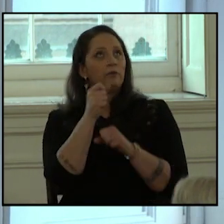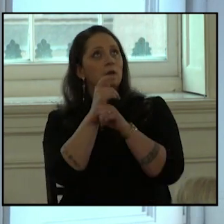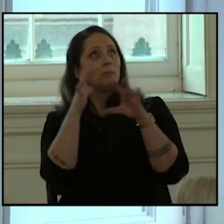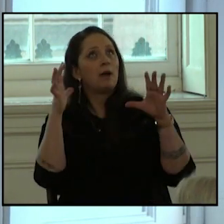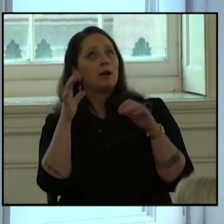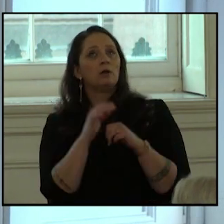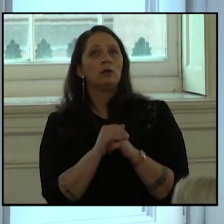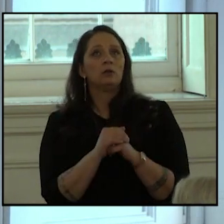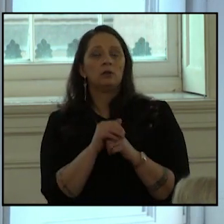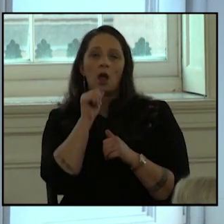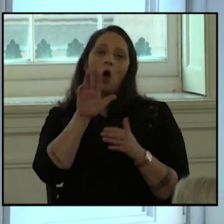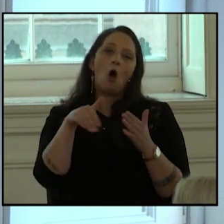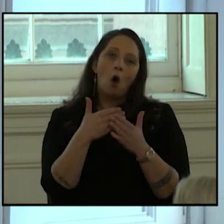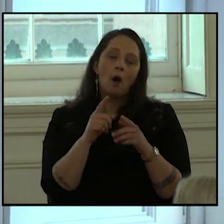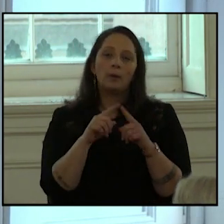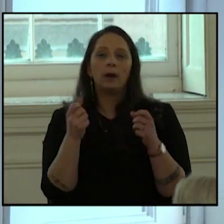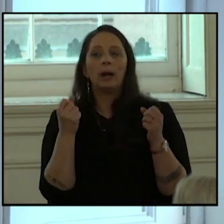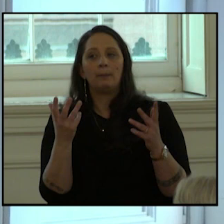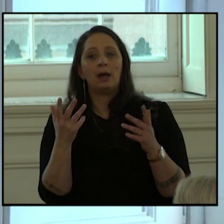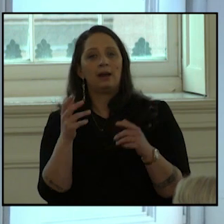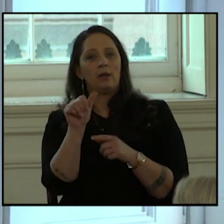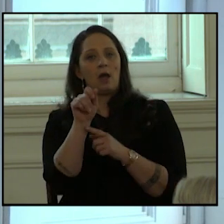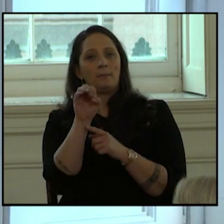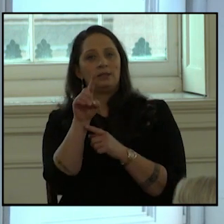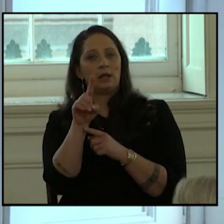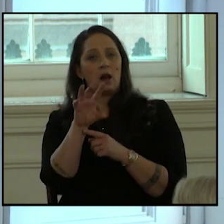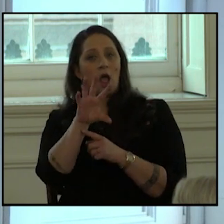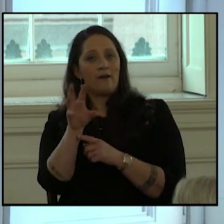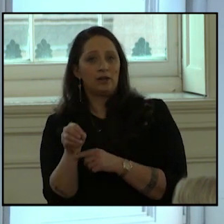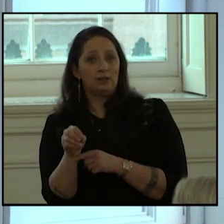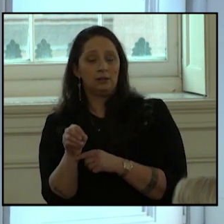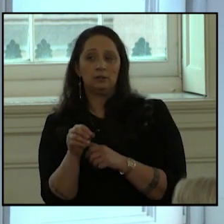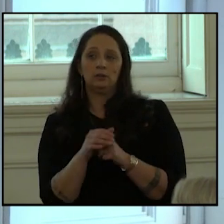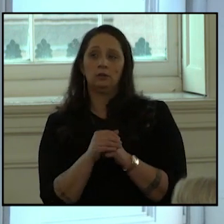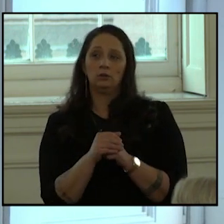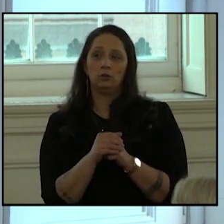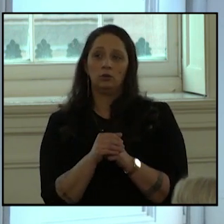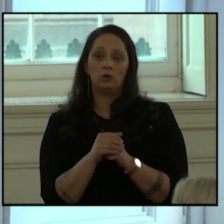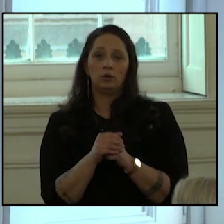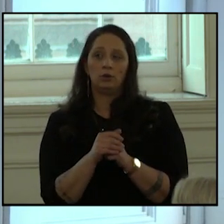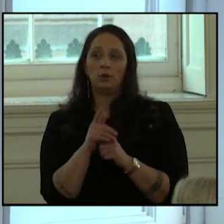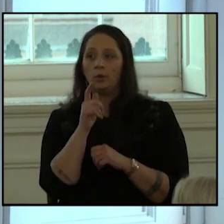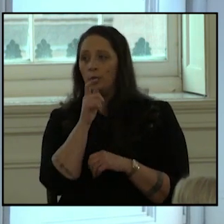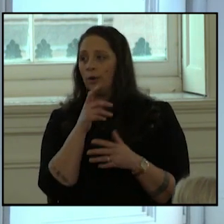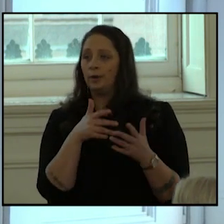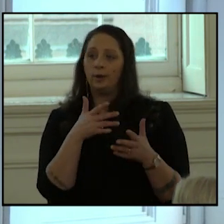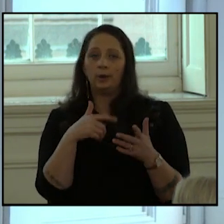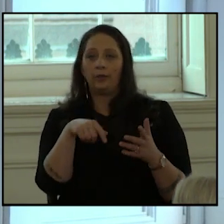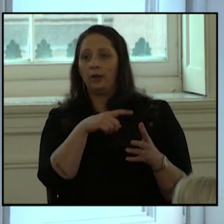imagine, not all, but many of the Amistad Africans who were